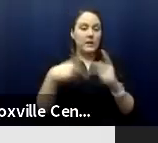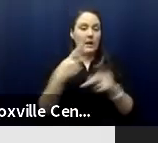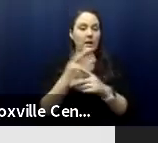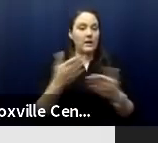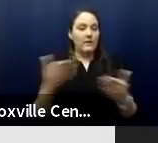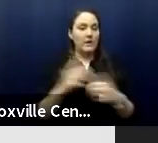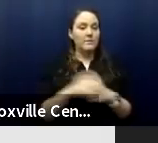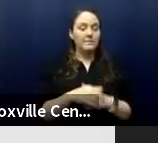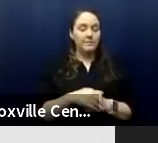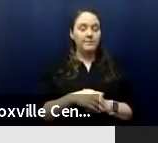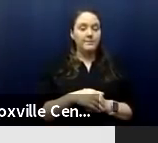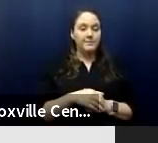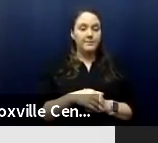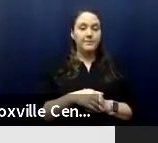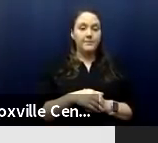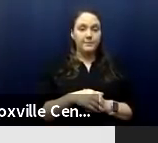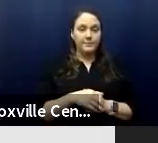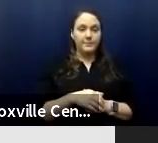actions.